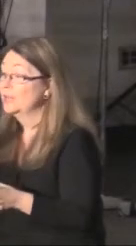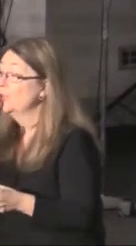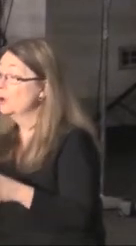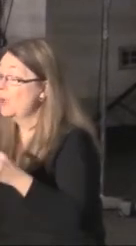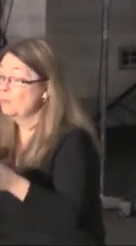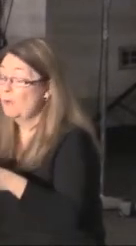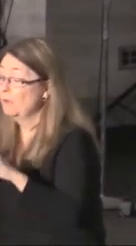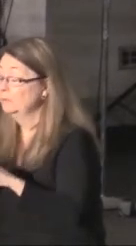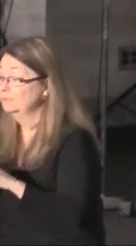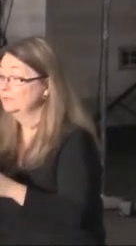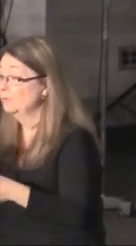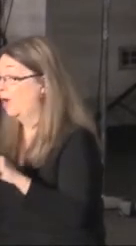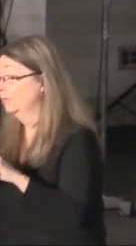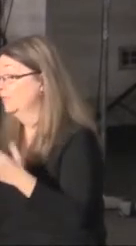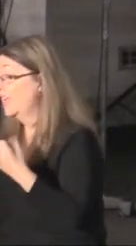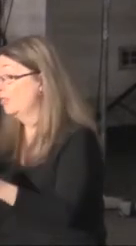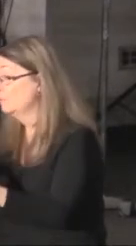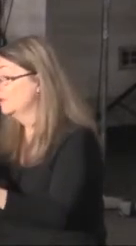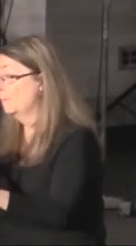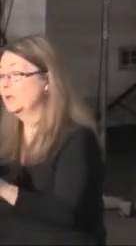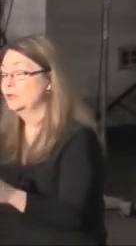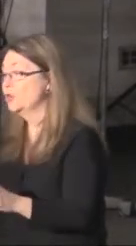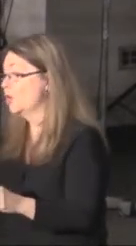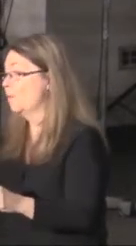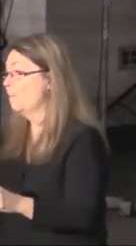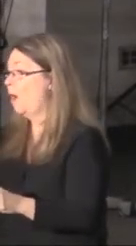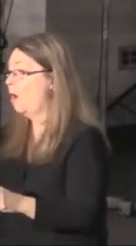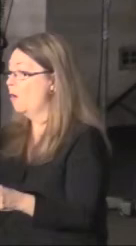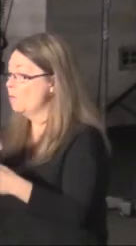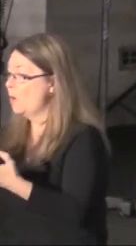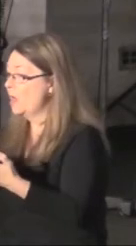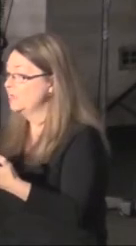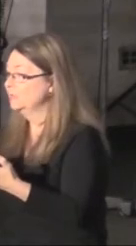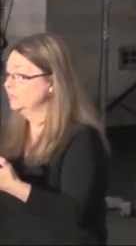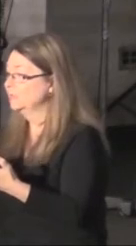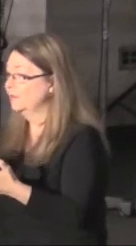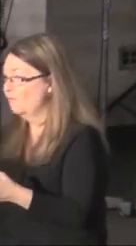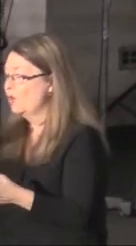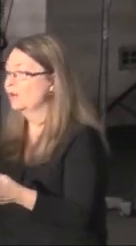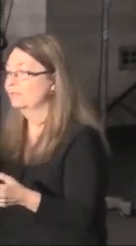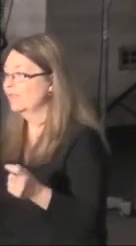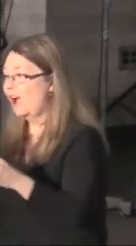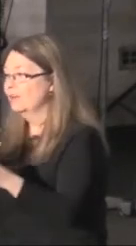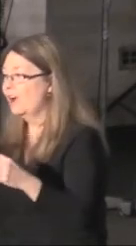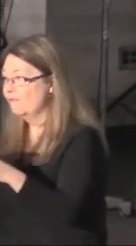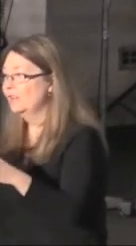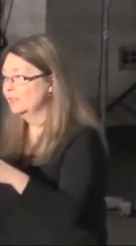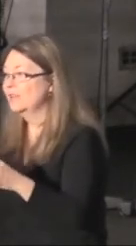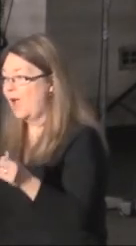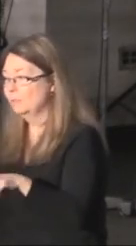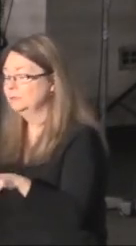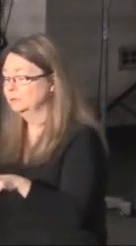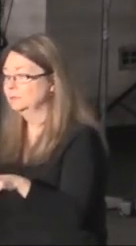in the church and eventually the problems will heal themselves. But Paul writes this letter to deal with a conflict that's going on at Philippi and at Rome. And he's saying,